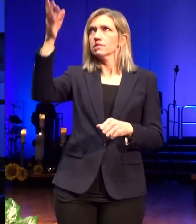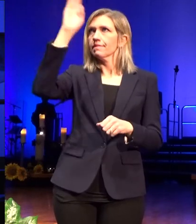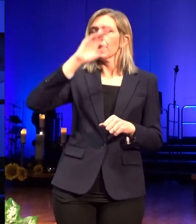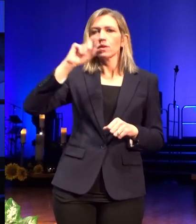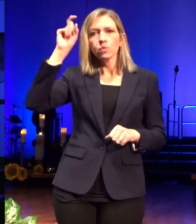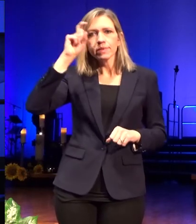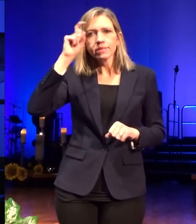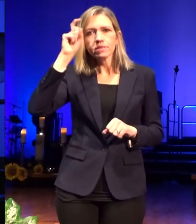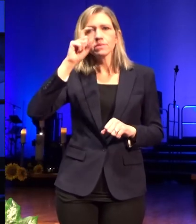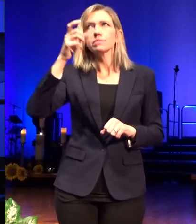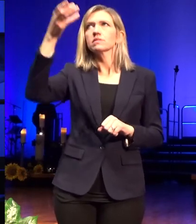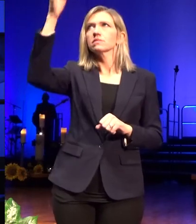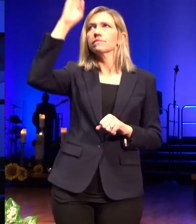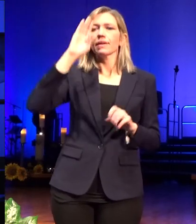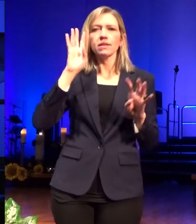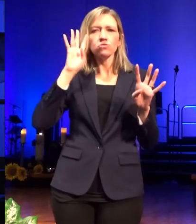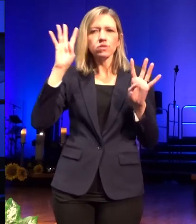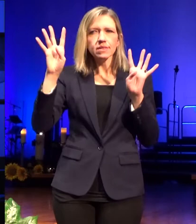divine creativity,